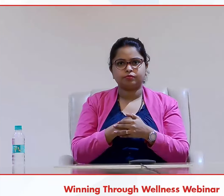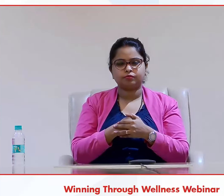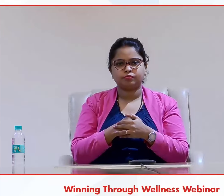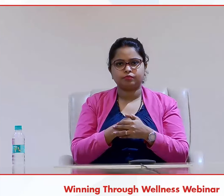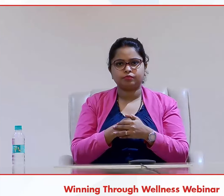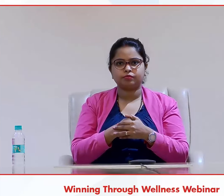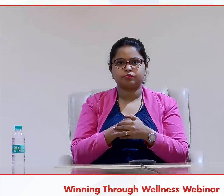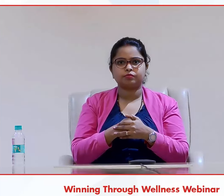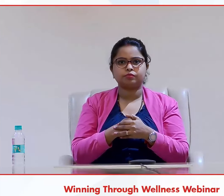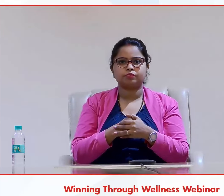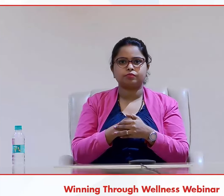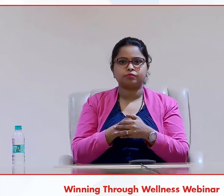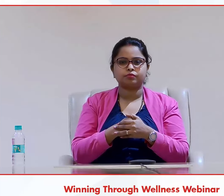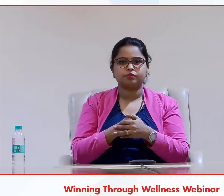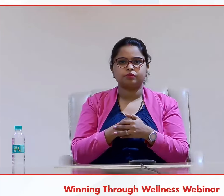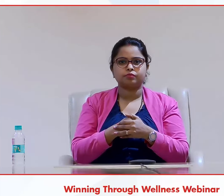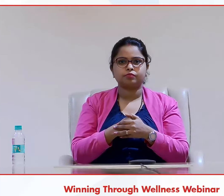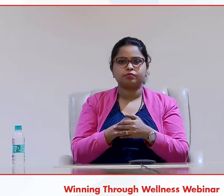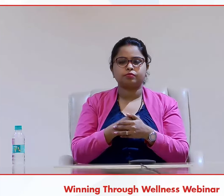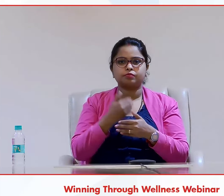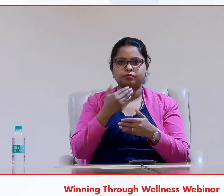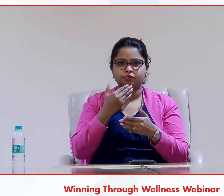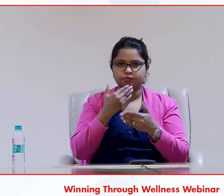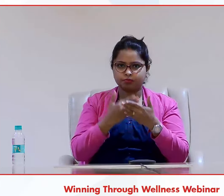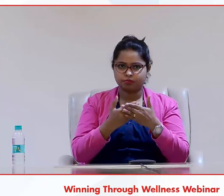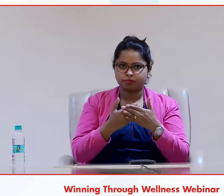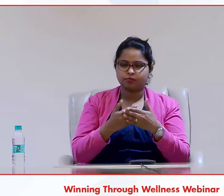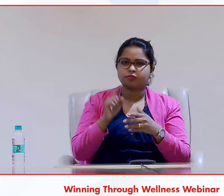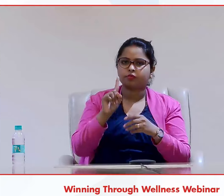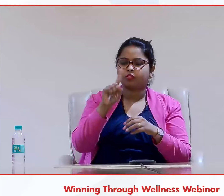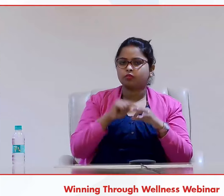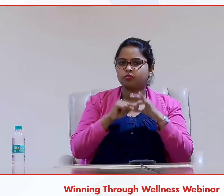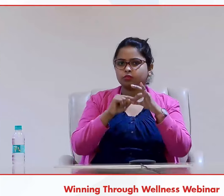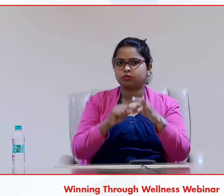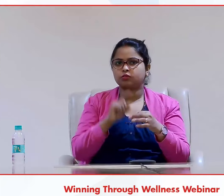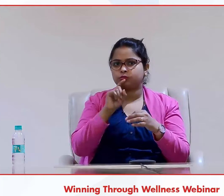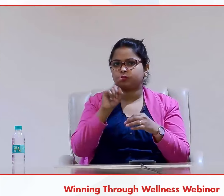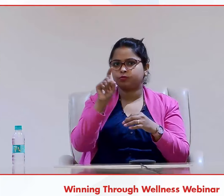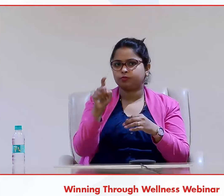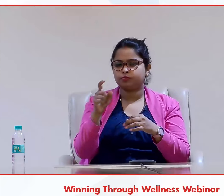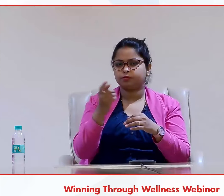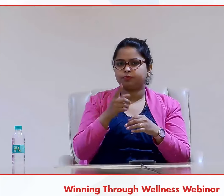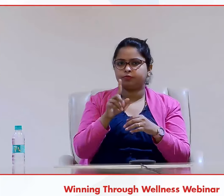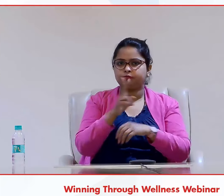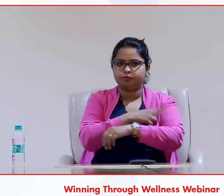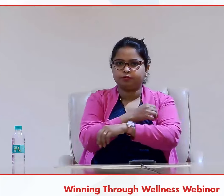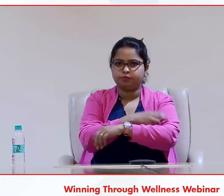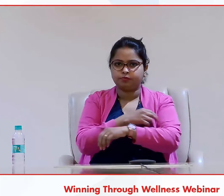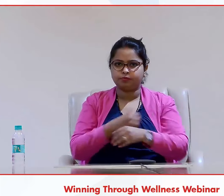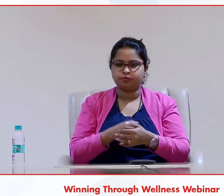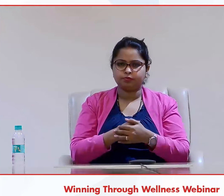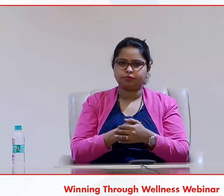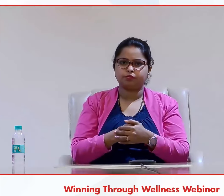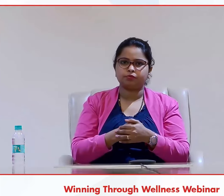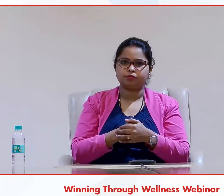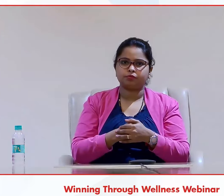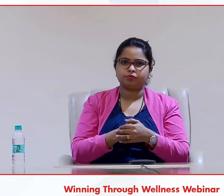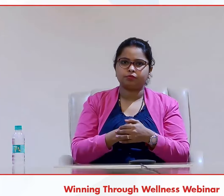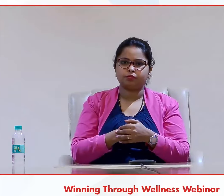Thank you, Rahul. Thank you, Rahulji. I think there was one question that had been raised by one of the employees. I tried to